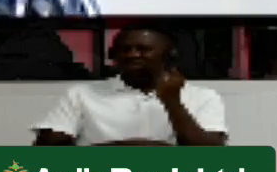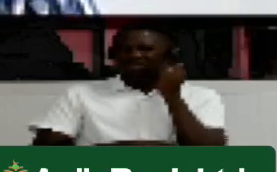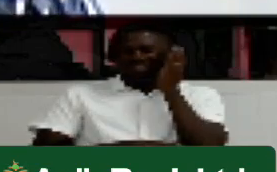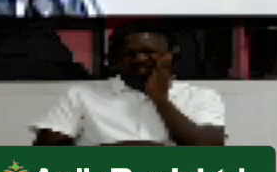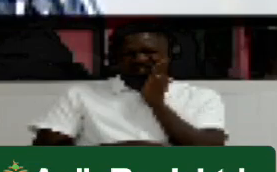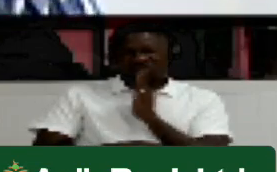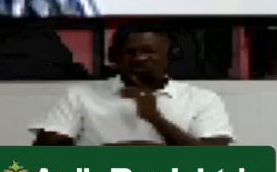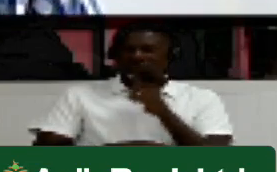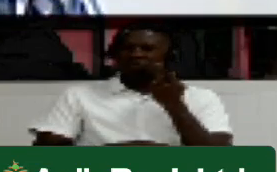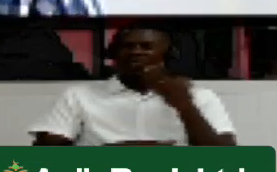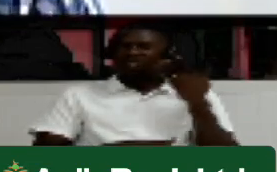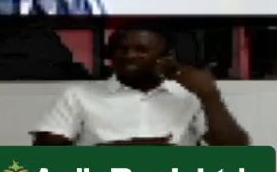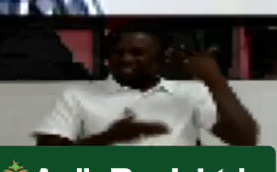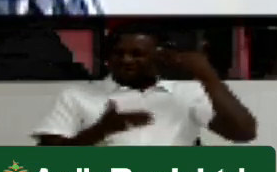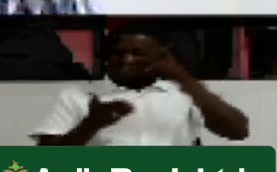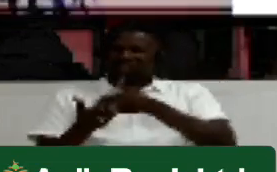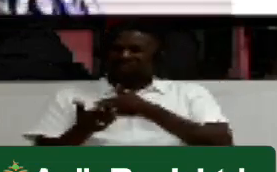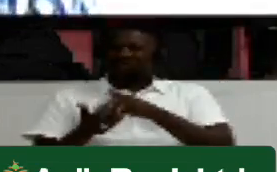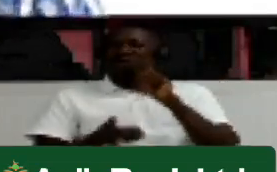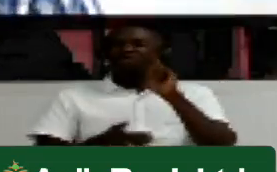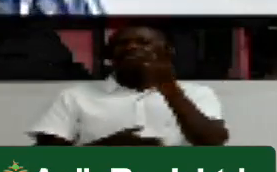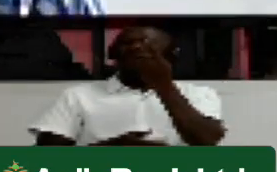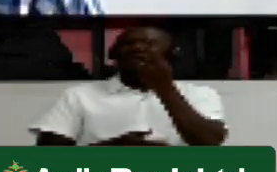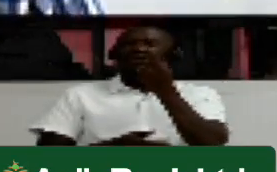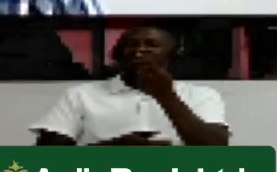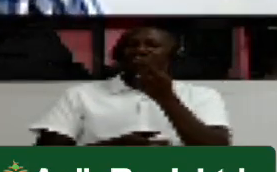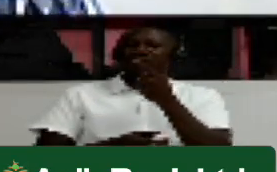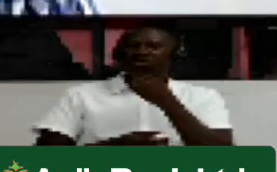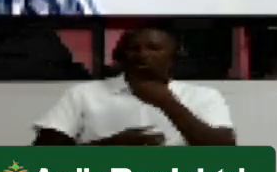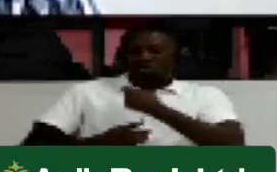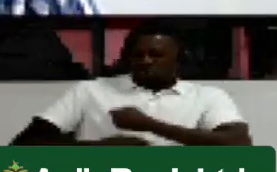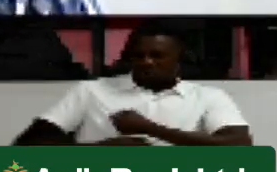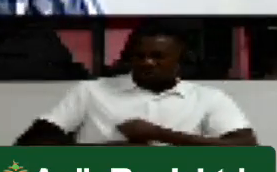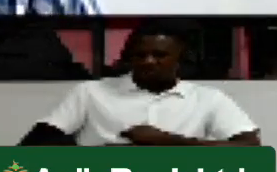there, that was the first operations